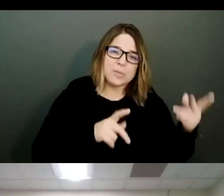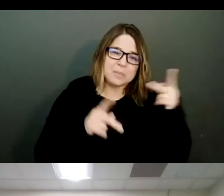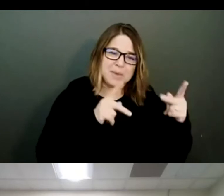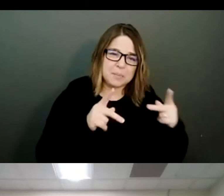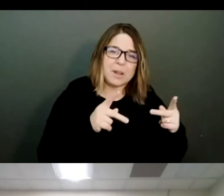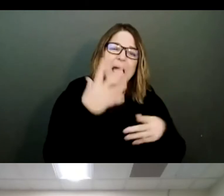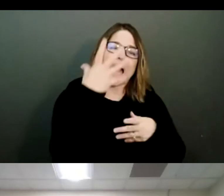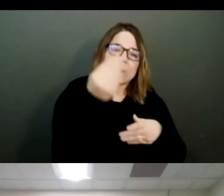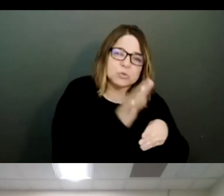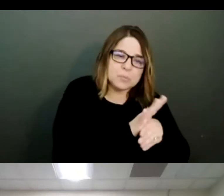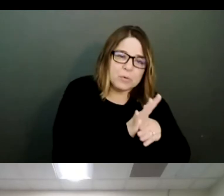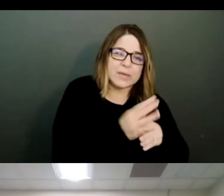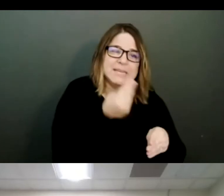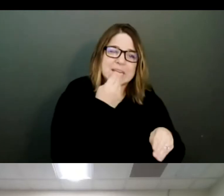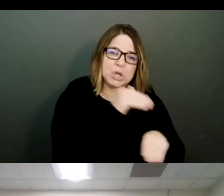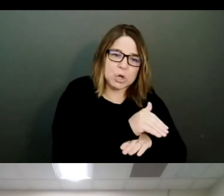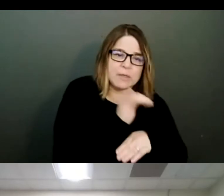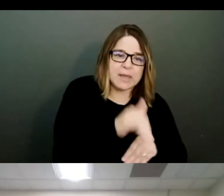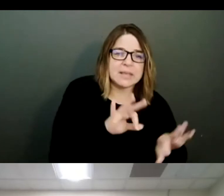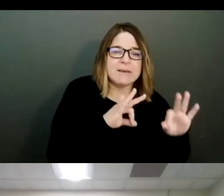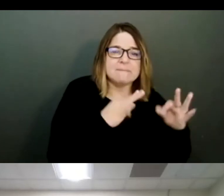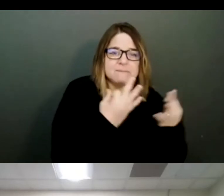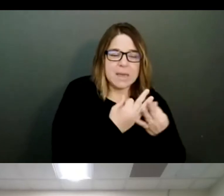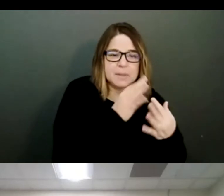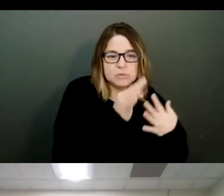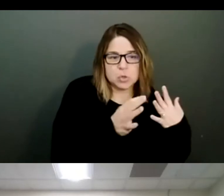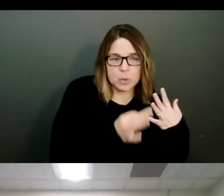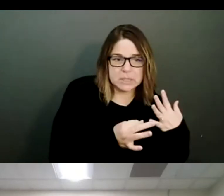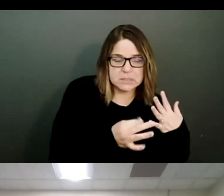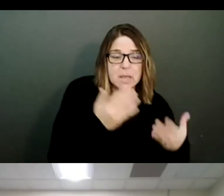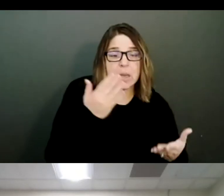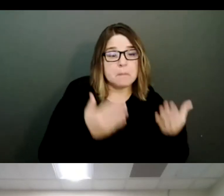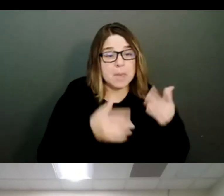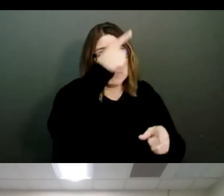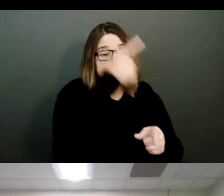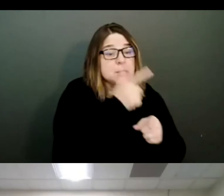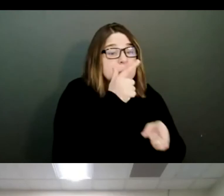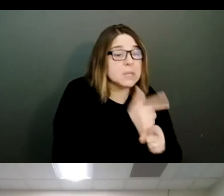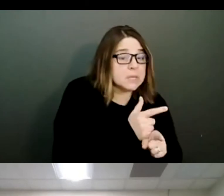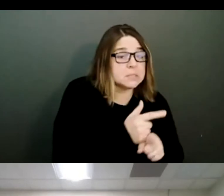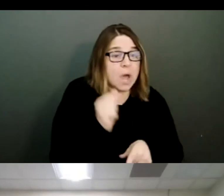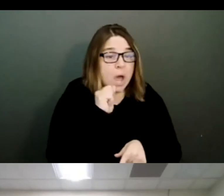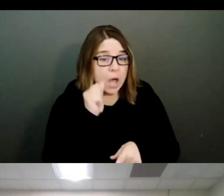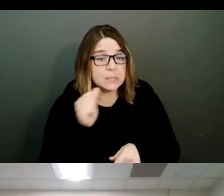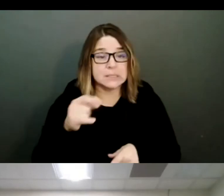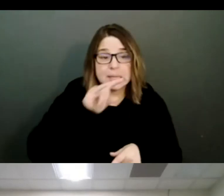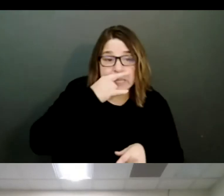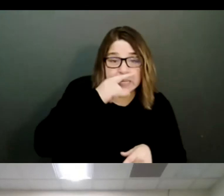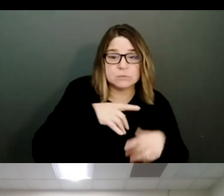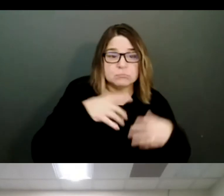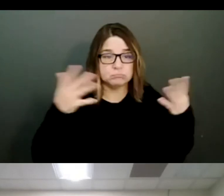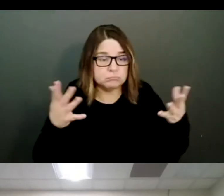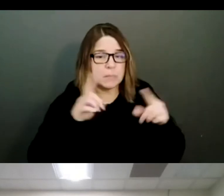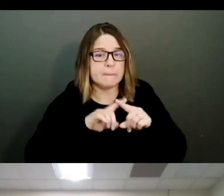the movies with? That's your family of choice. It certainly could be your siblings, your aunts, your kids, whomever, but it also